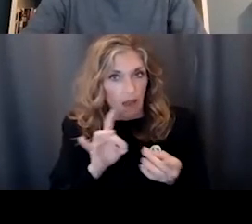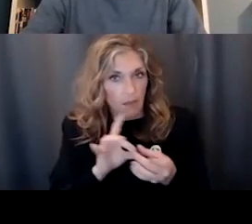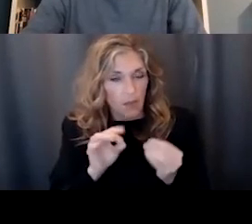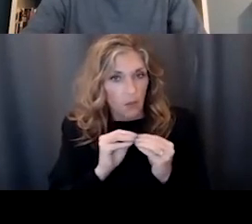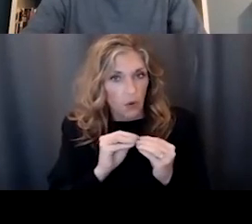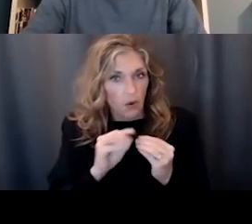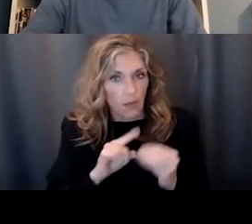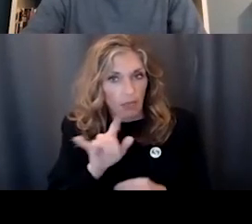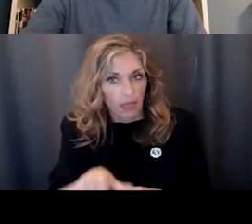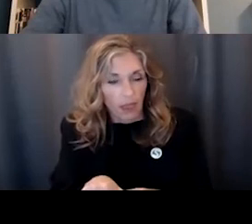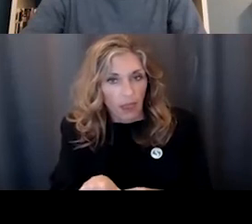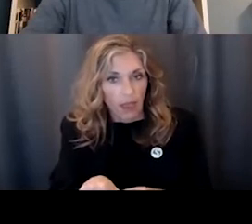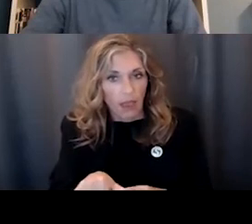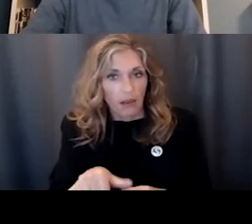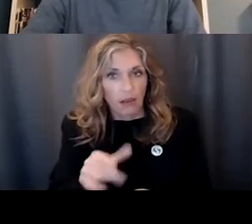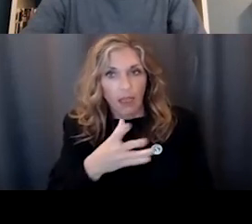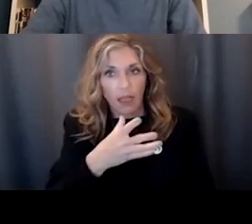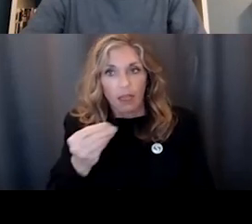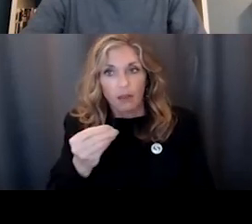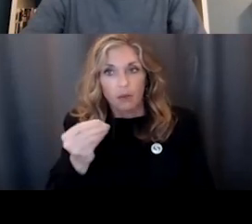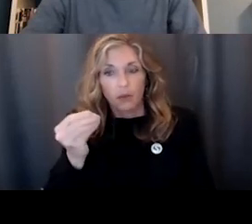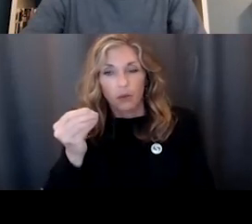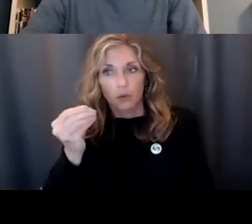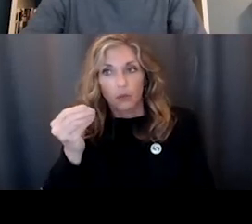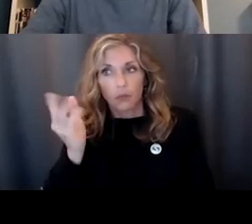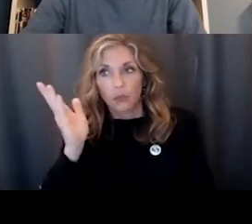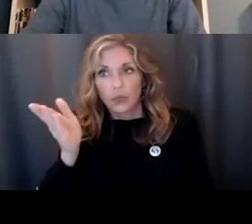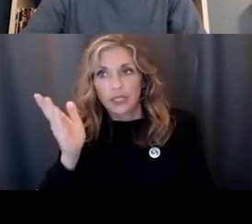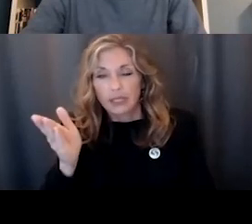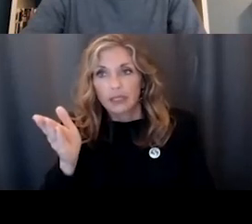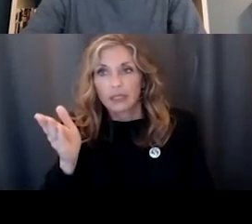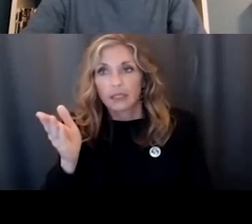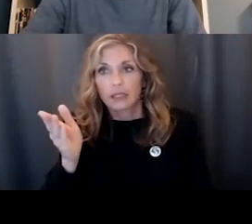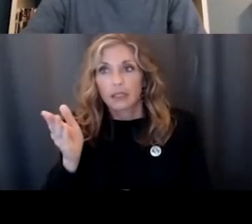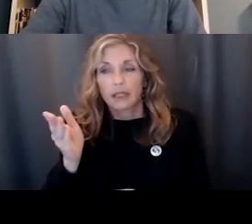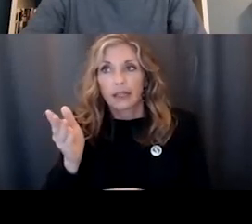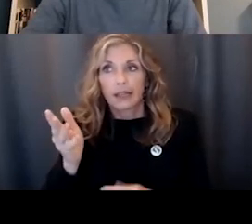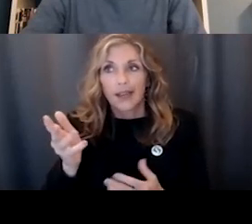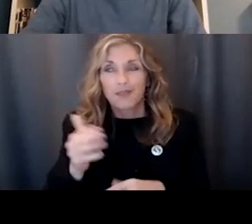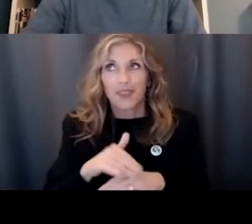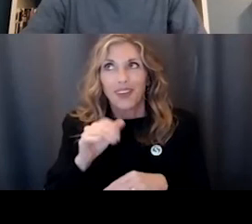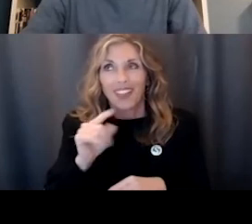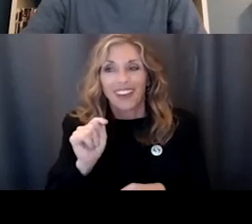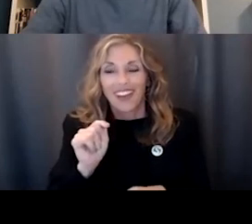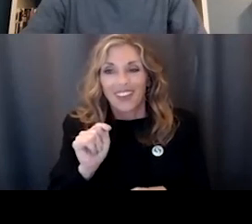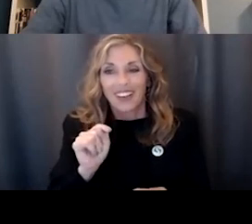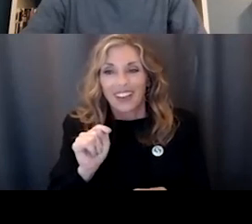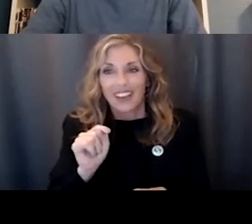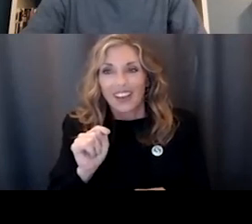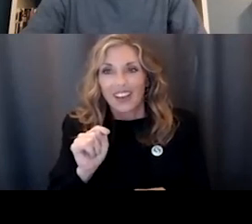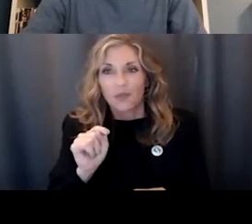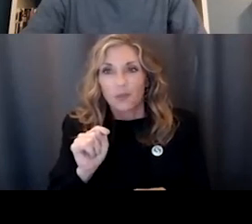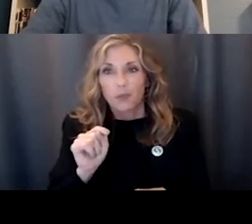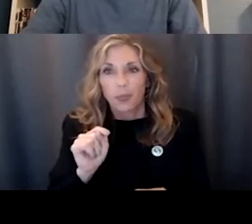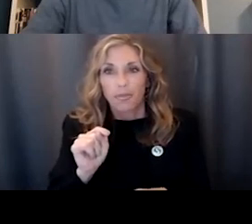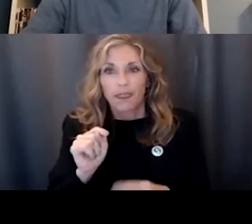particularly presenting or the place of, I'm going to call it arts practice as very broad